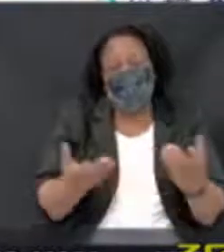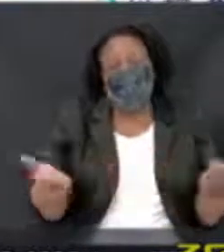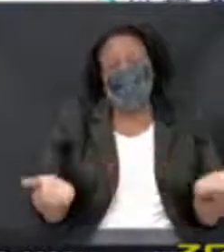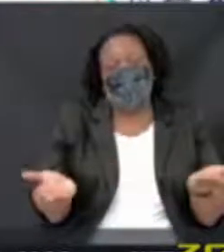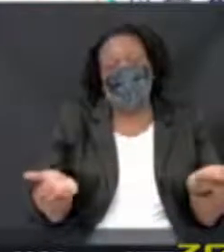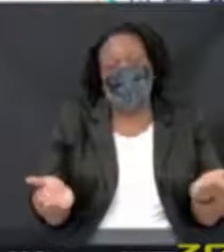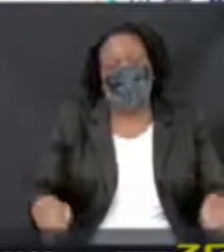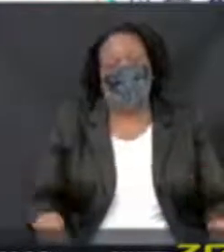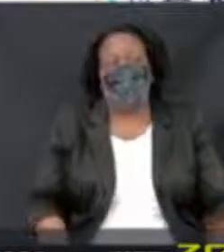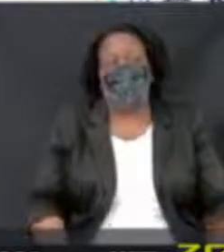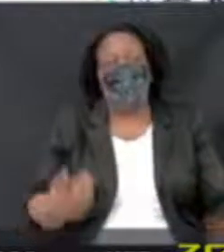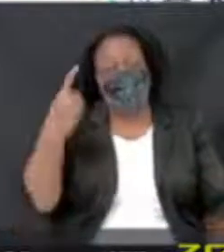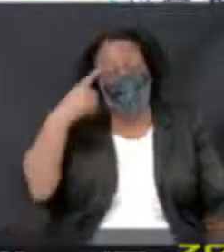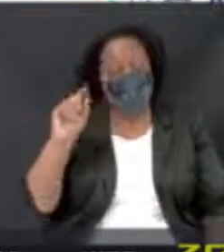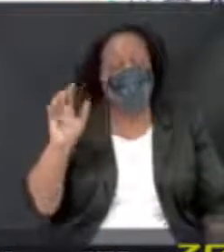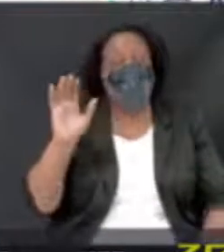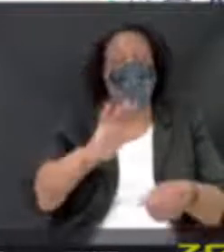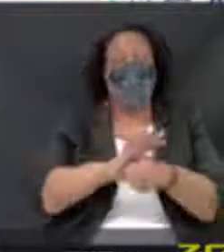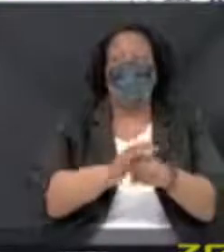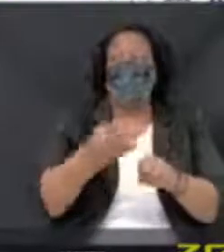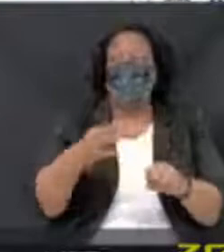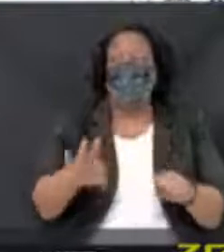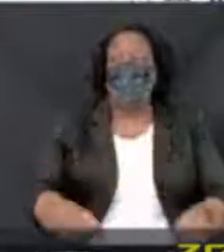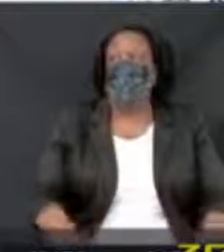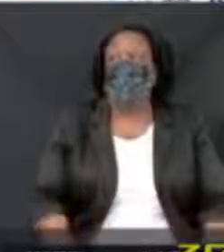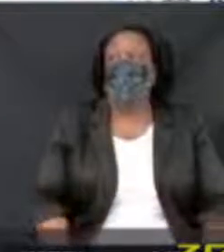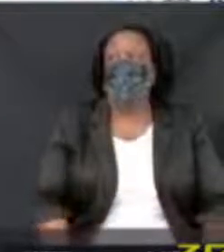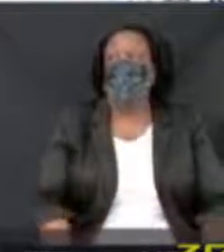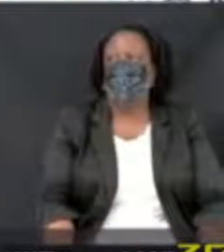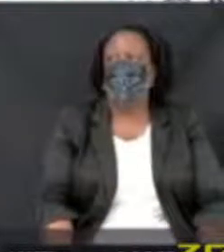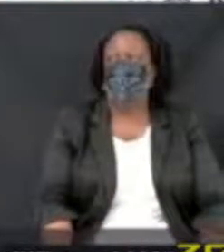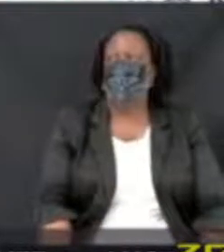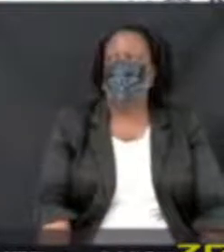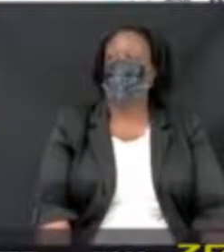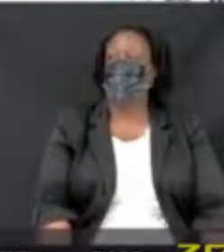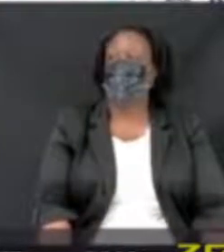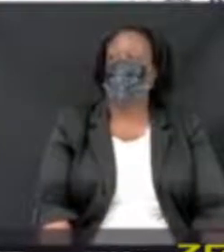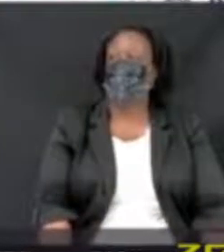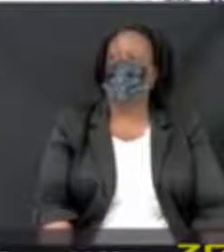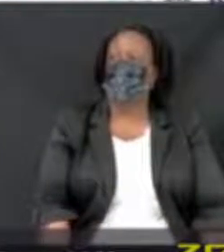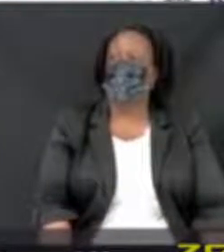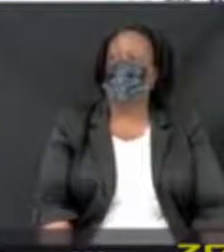that. I'm understanding that there's some challenge regarding